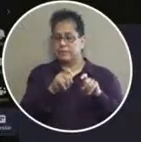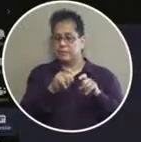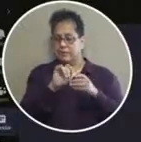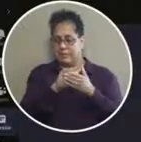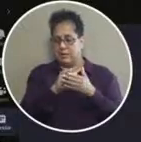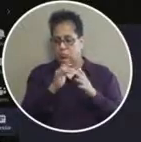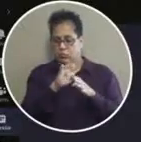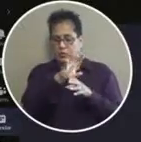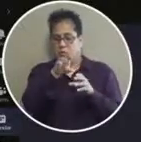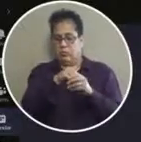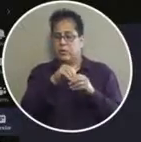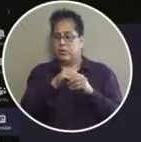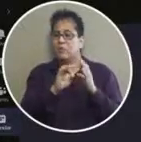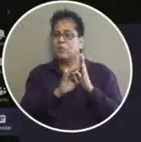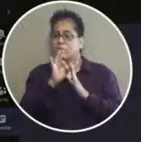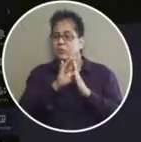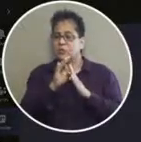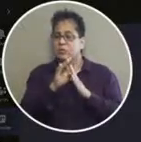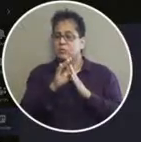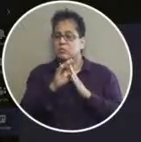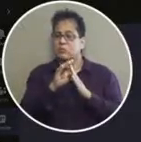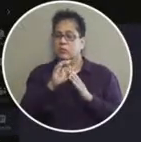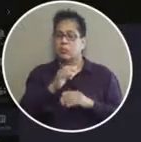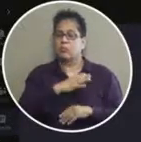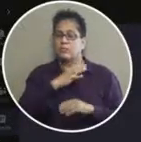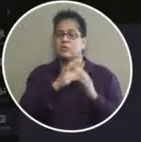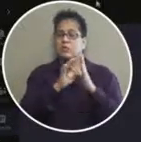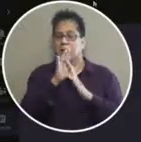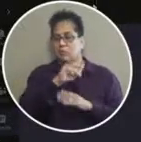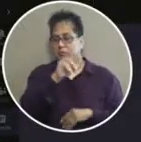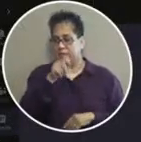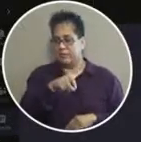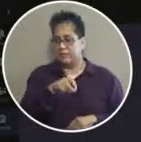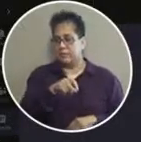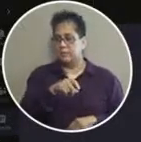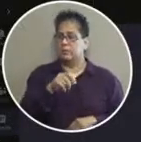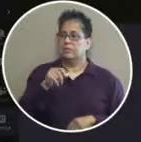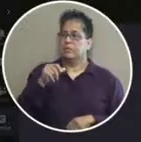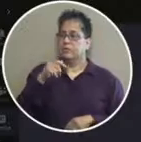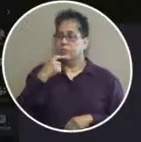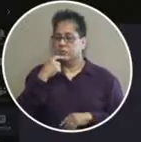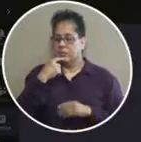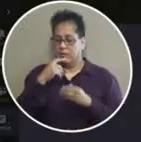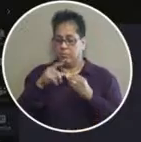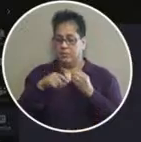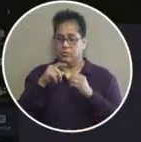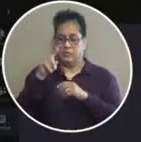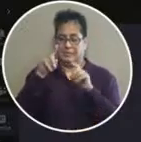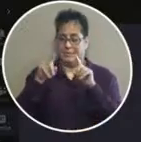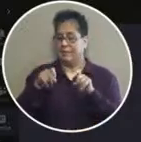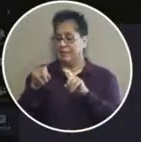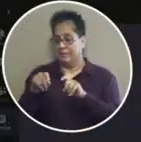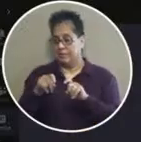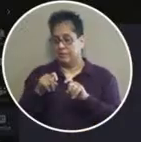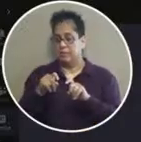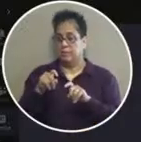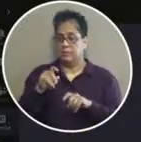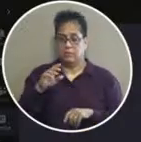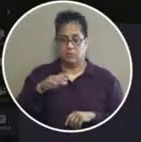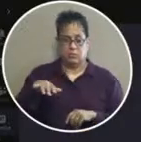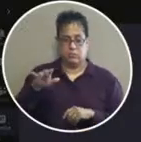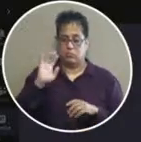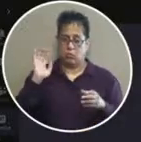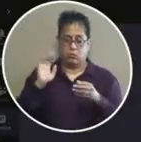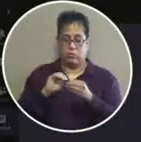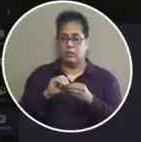included in the official count by the state of Texas about testing overall. What